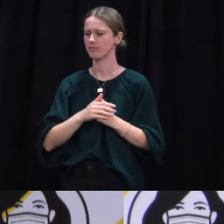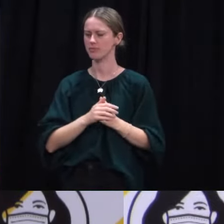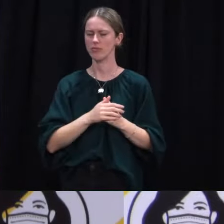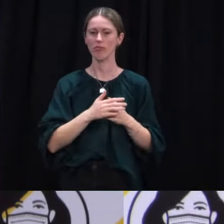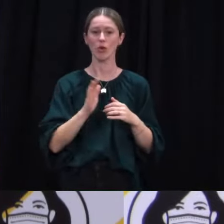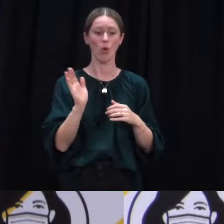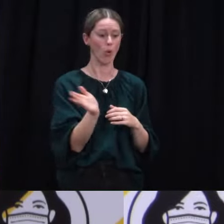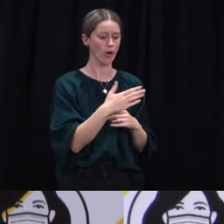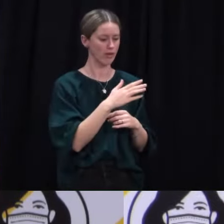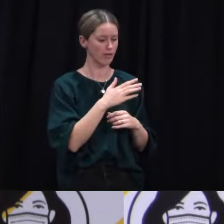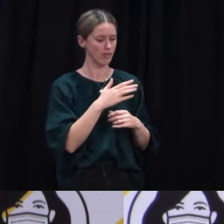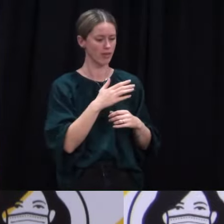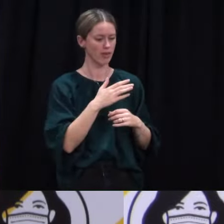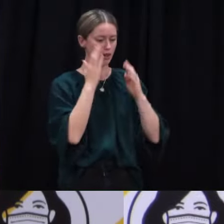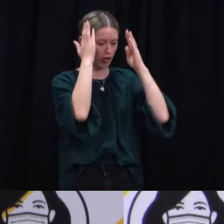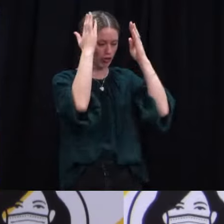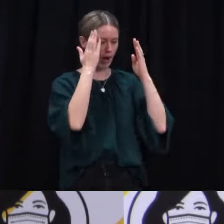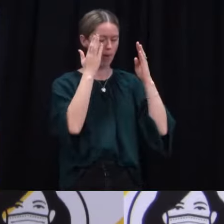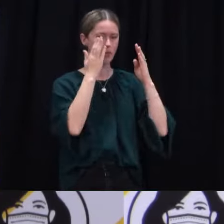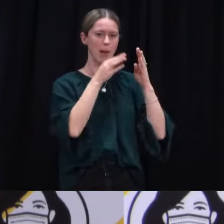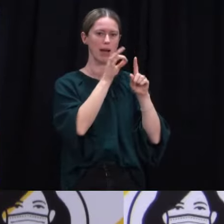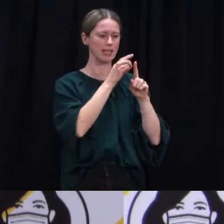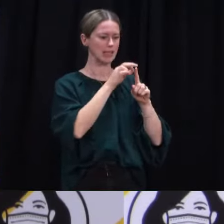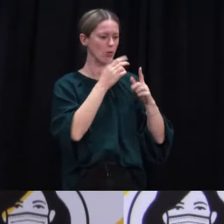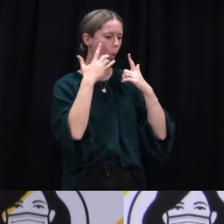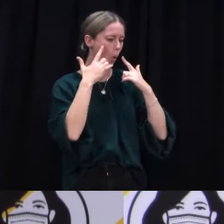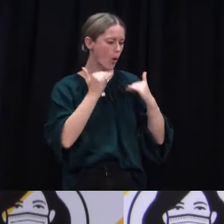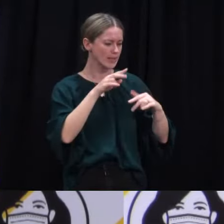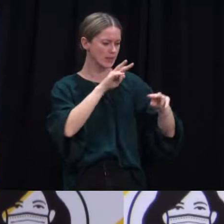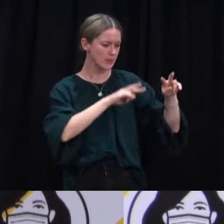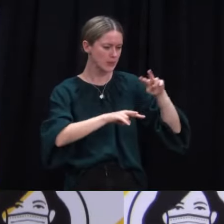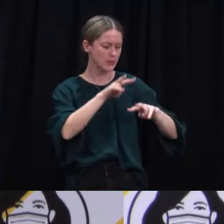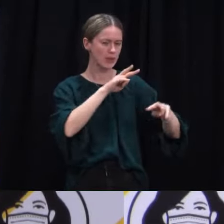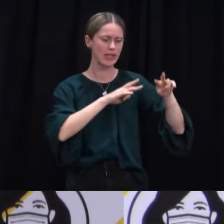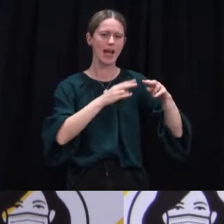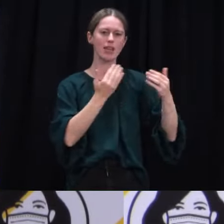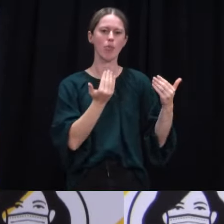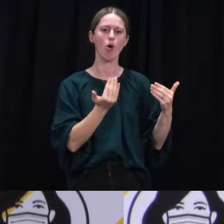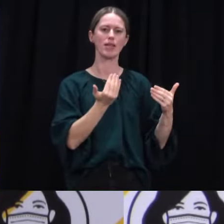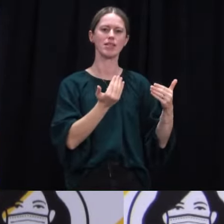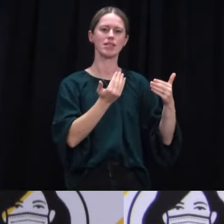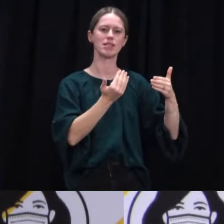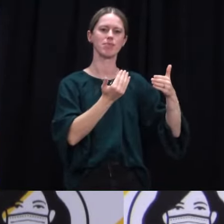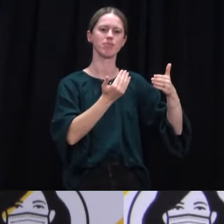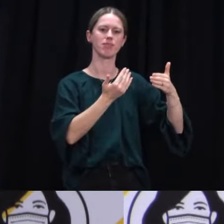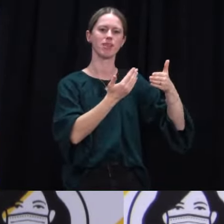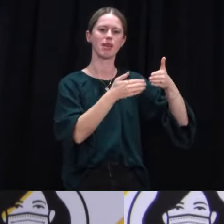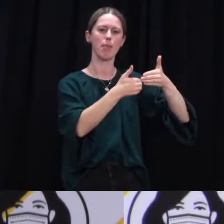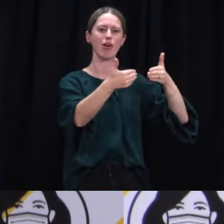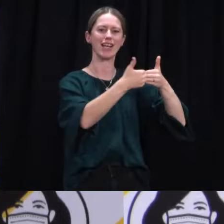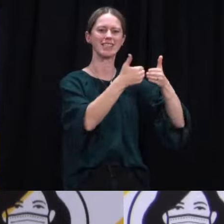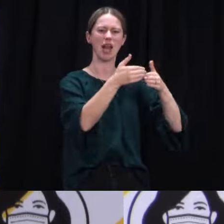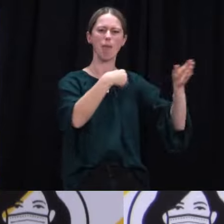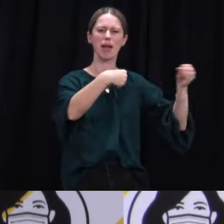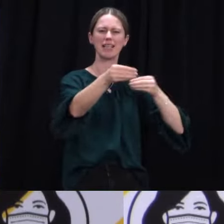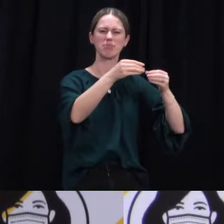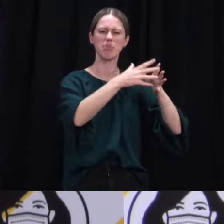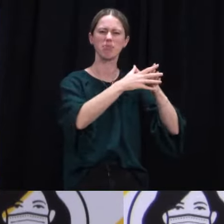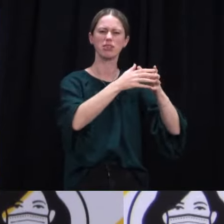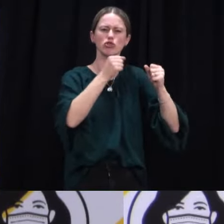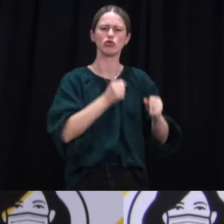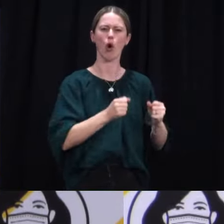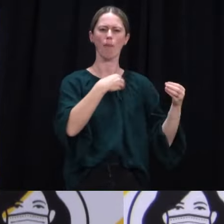audits that have been done of the Crown Plaza have not raised any issues around the perspex barrier. So there are two thoroughfares or walkways